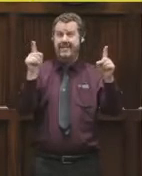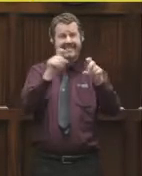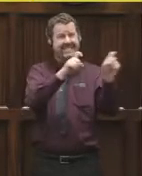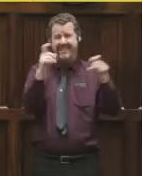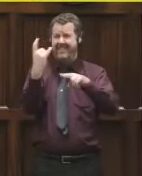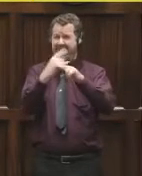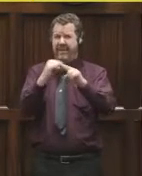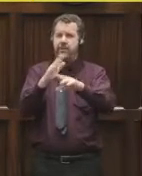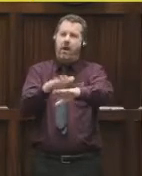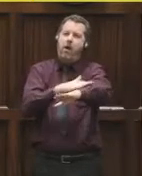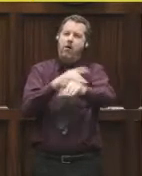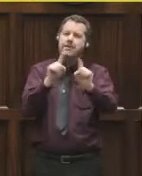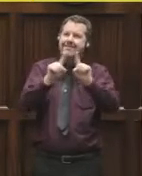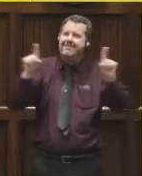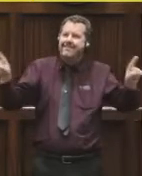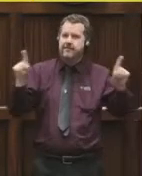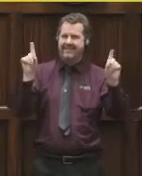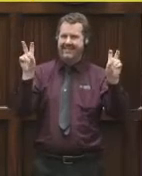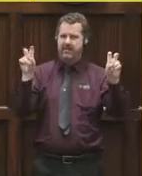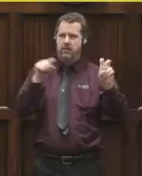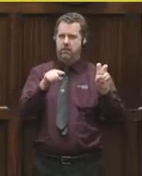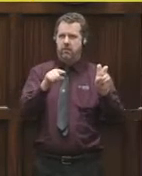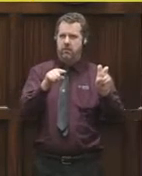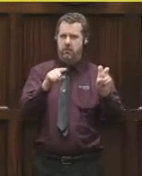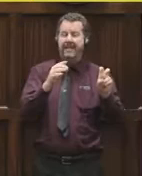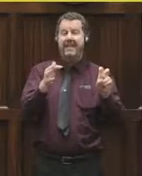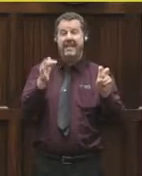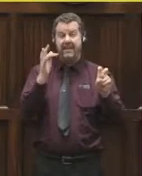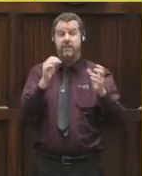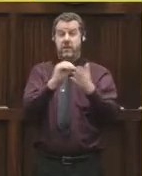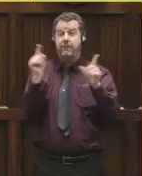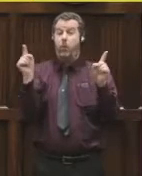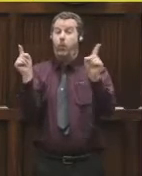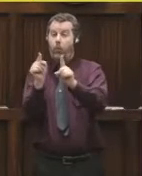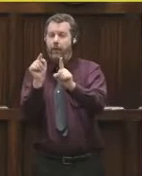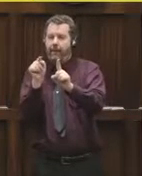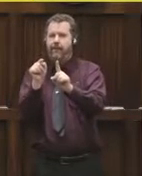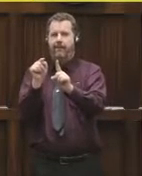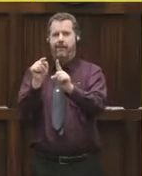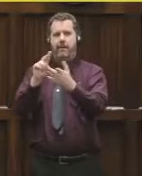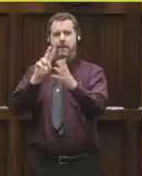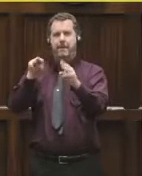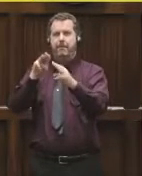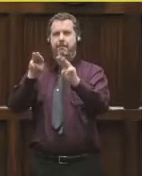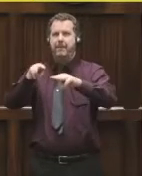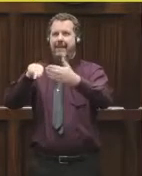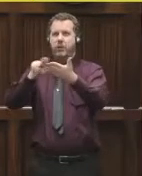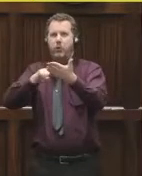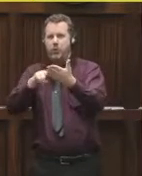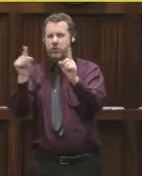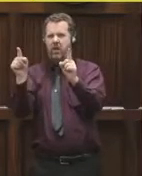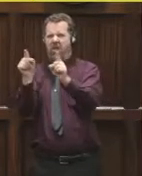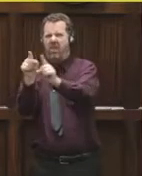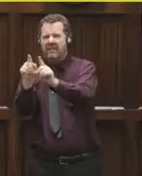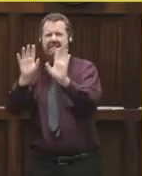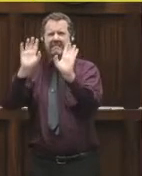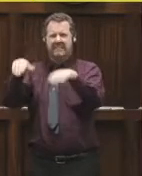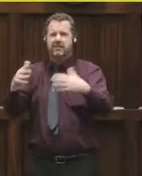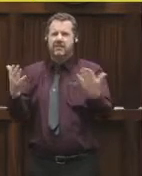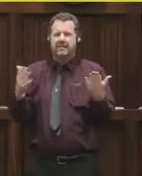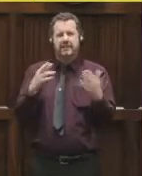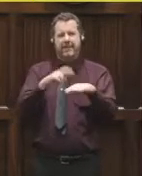be useful to have a citation for a bill that people will use and which does not have to be abbreviated further in ordinary